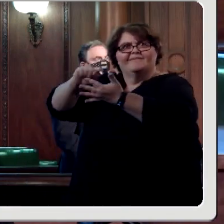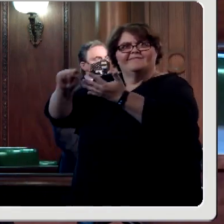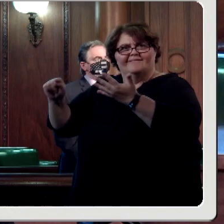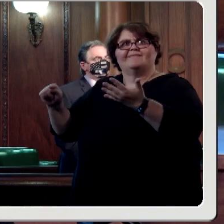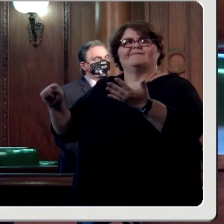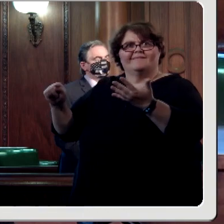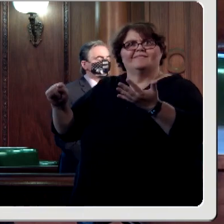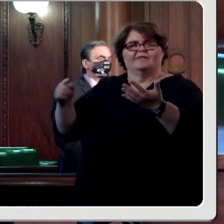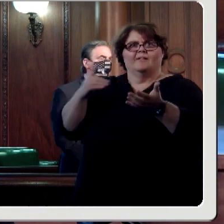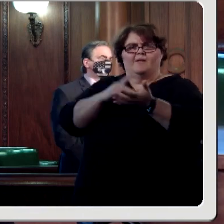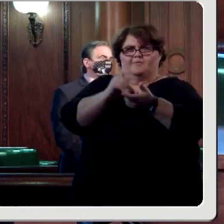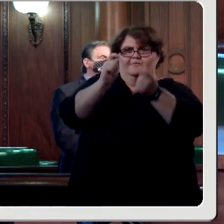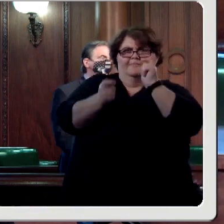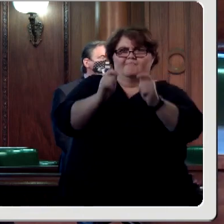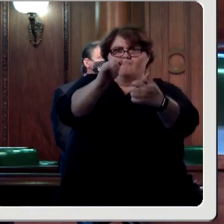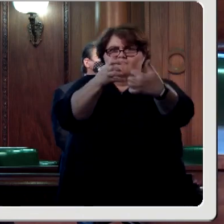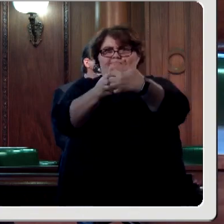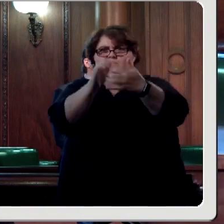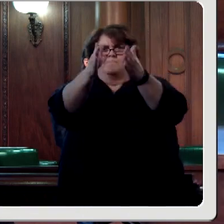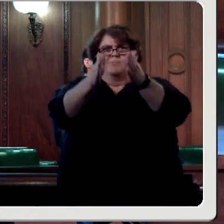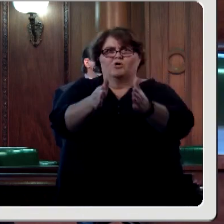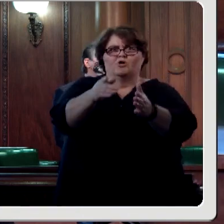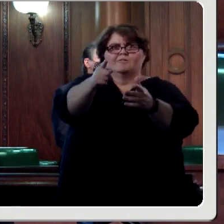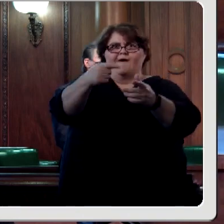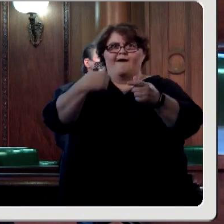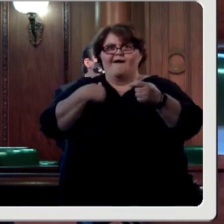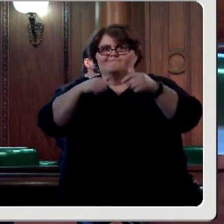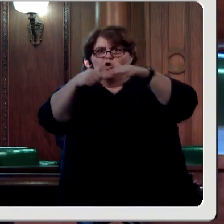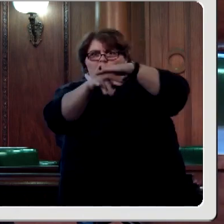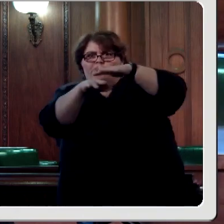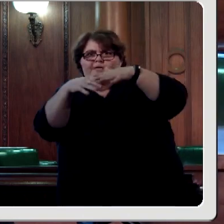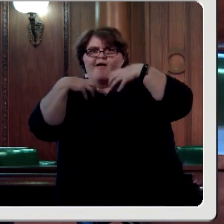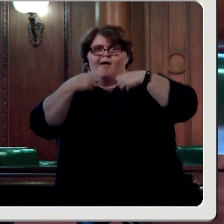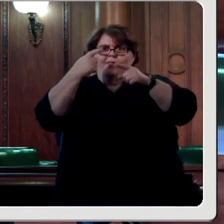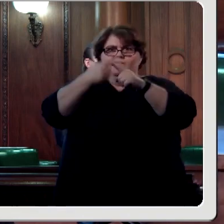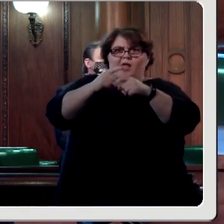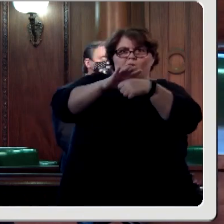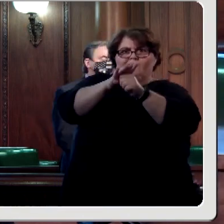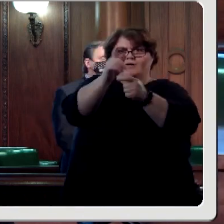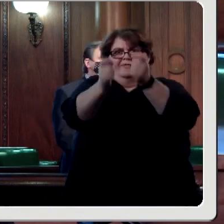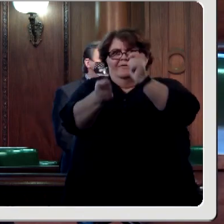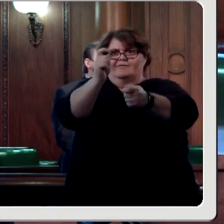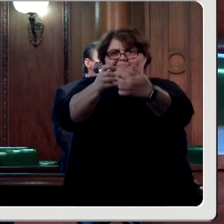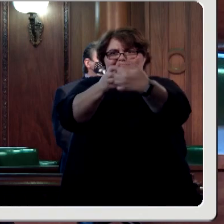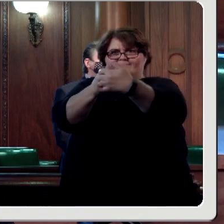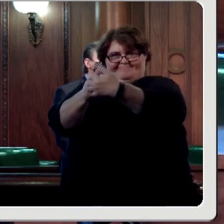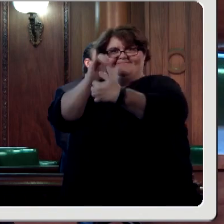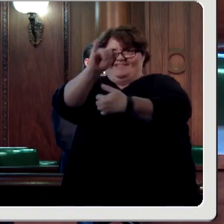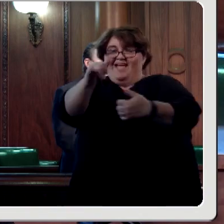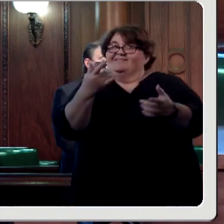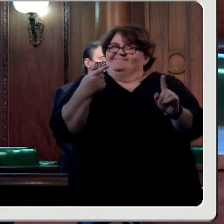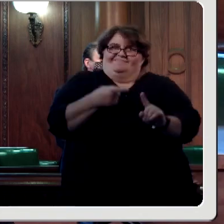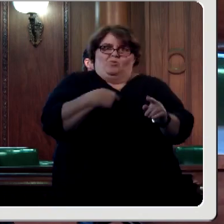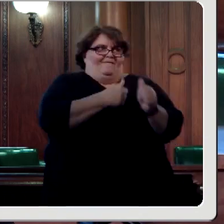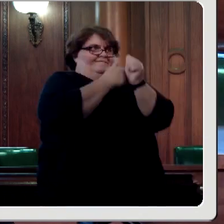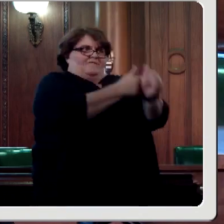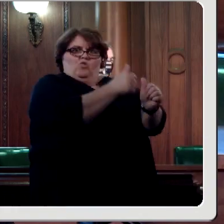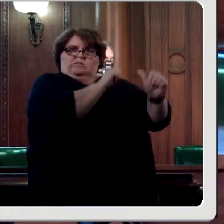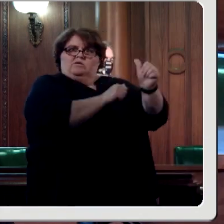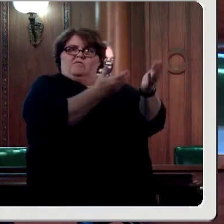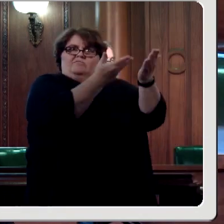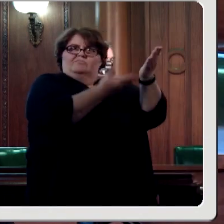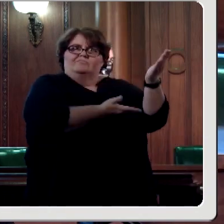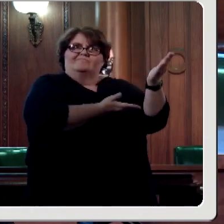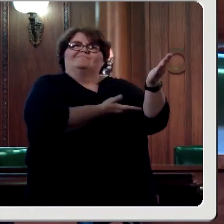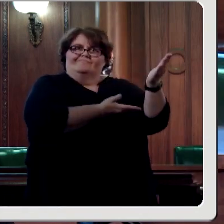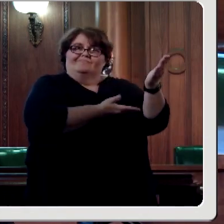understanding to keep people safe. The goal at this point is not to search for a magical cure,